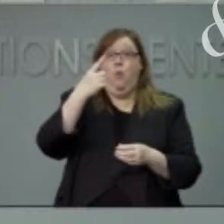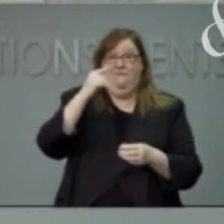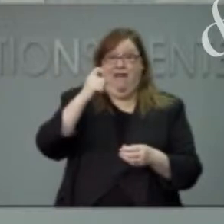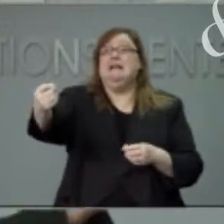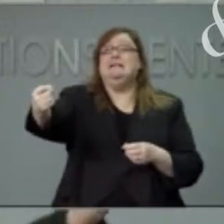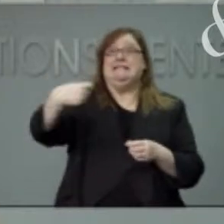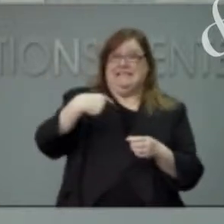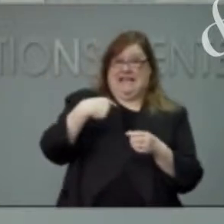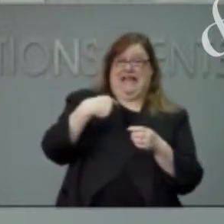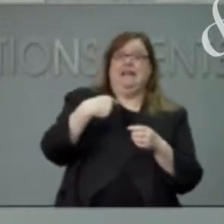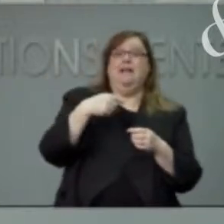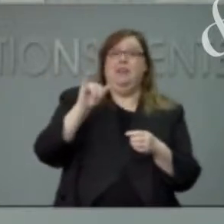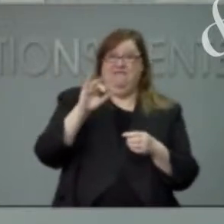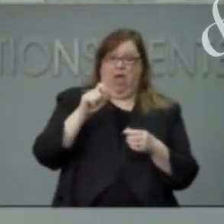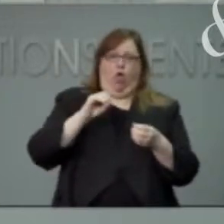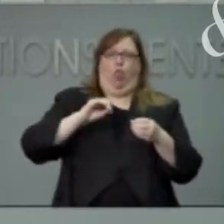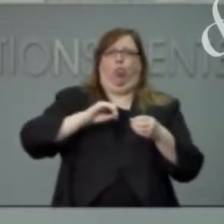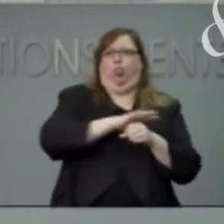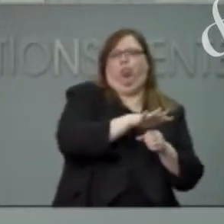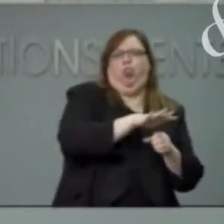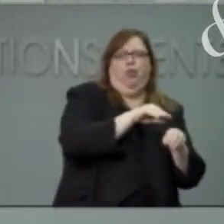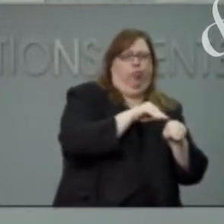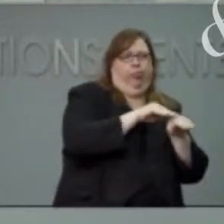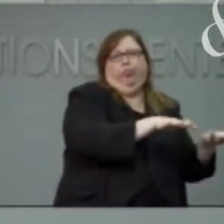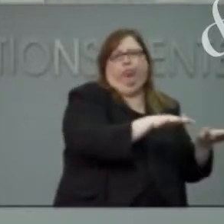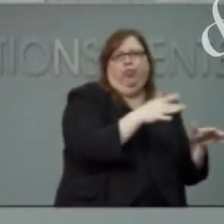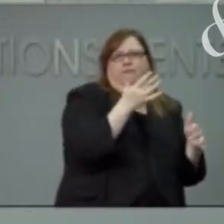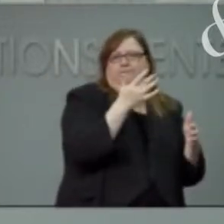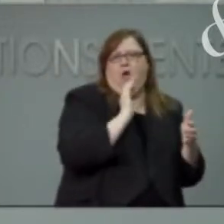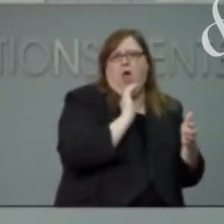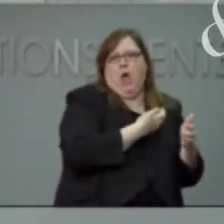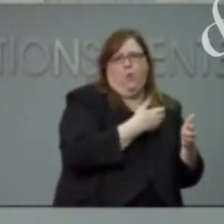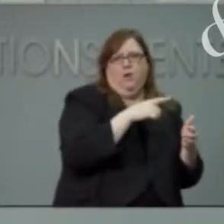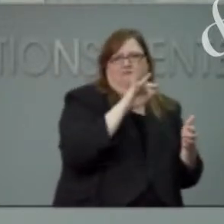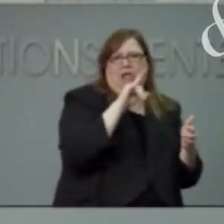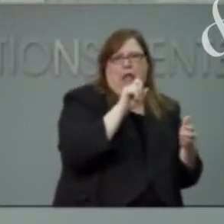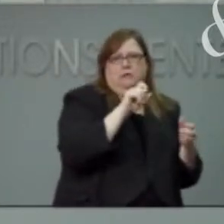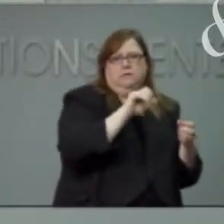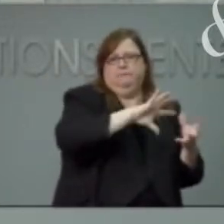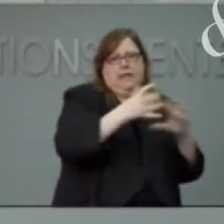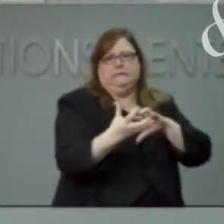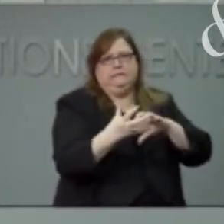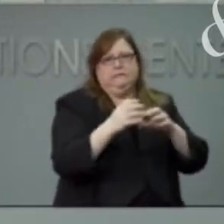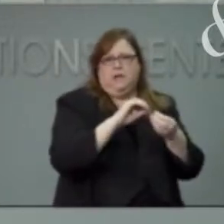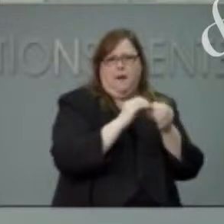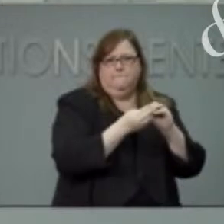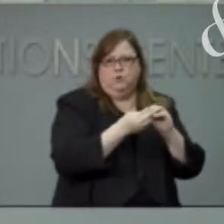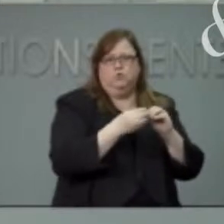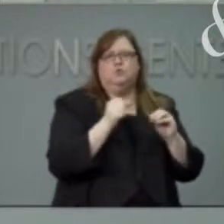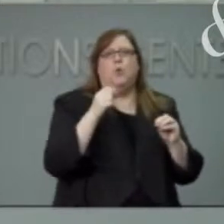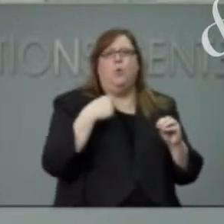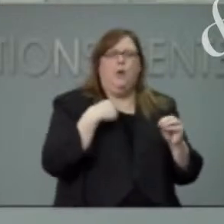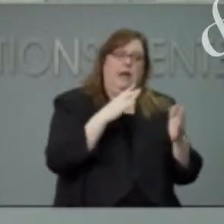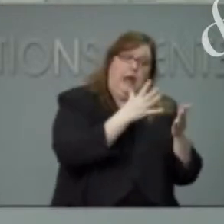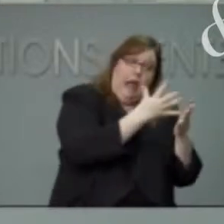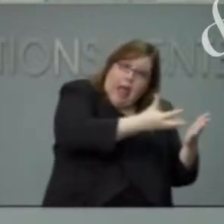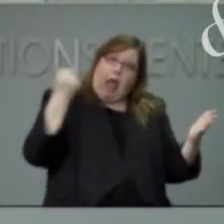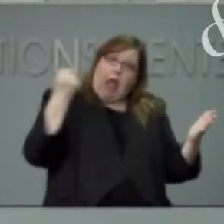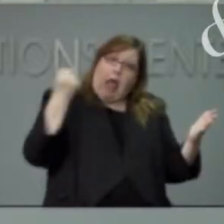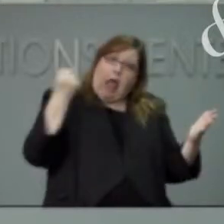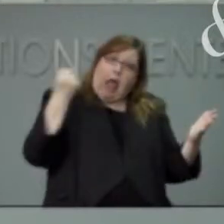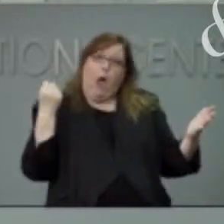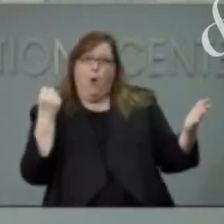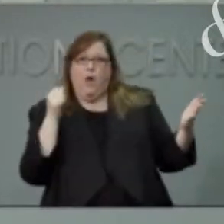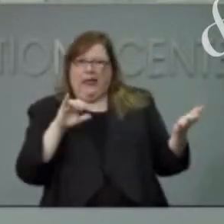that file and then sort of re-download everything. So while we were delayed in reporting a full counting of our cases on